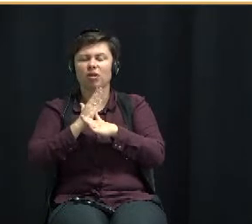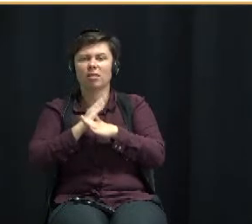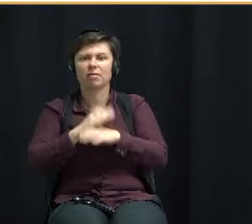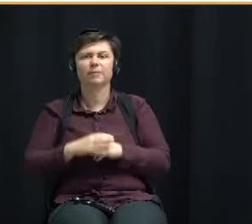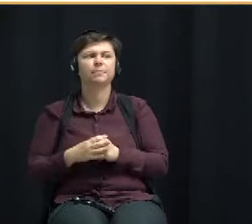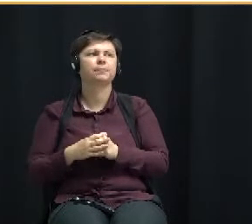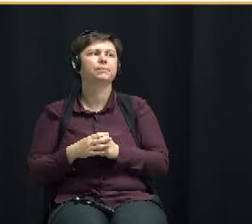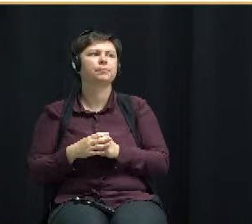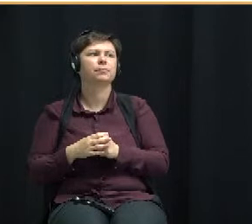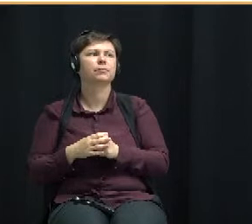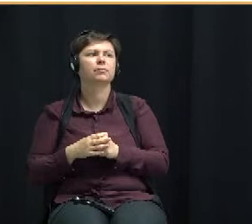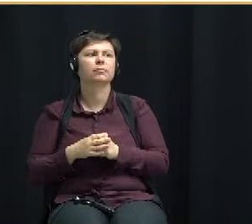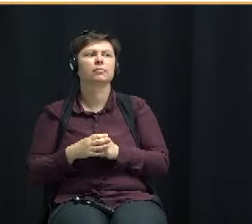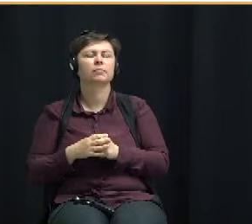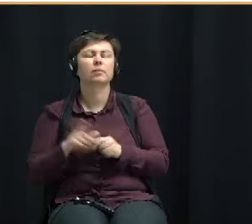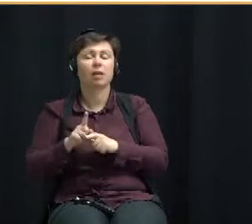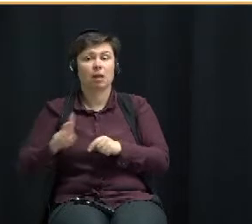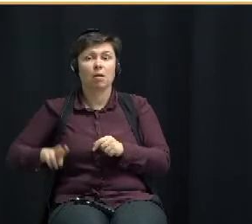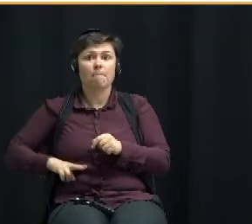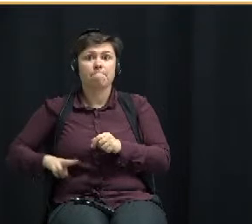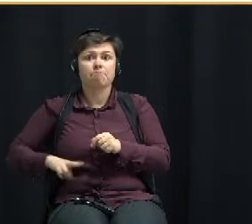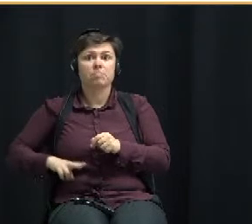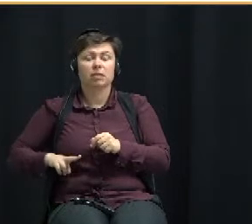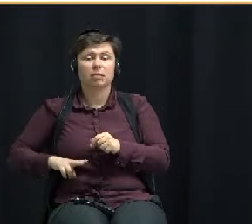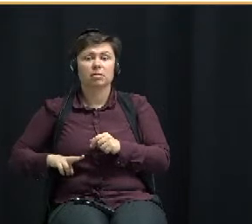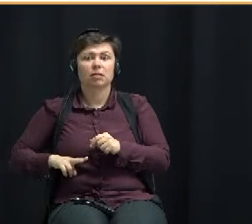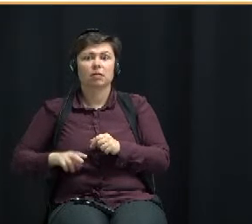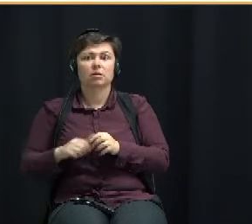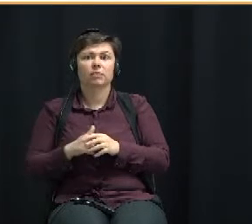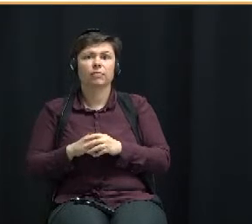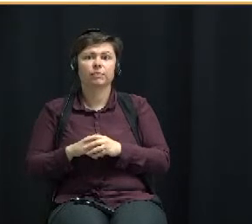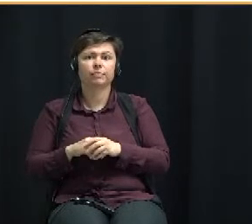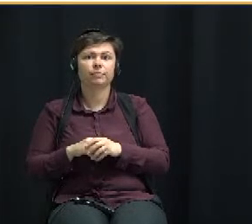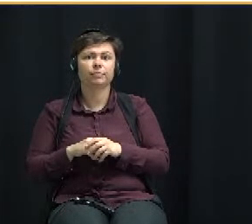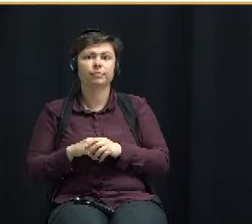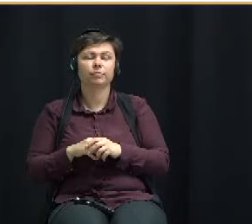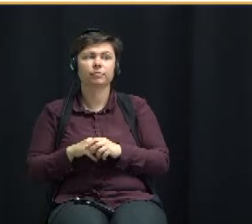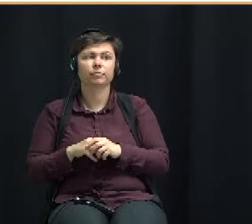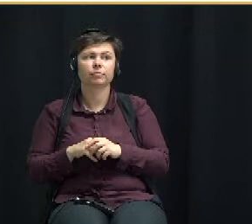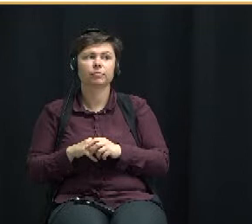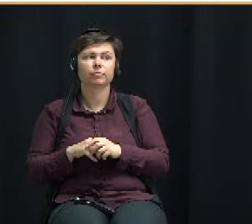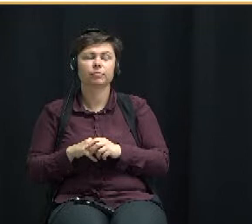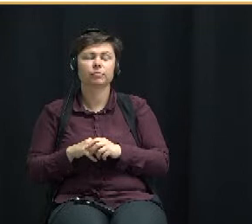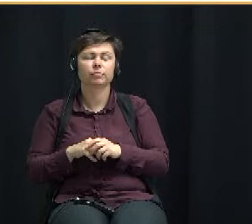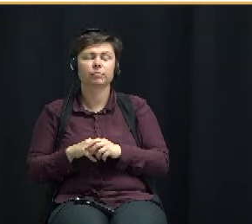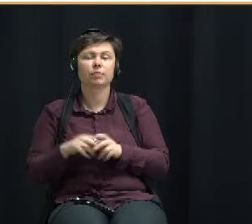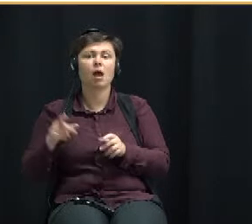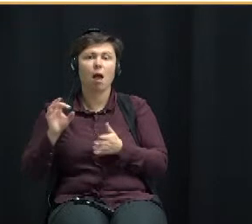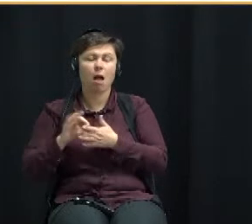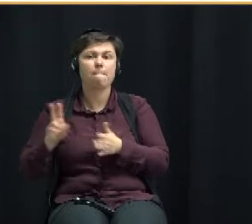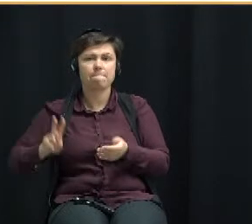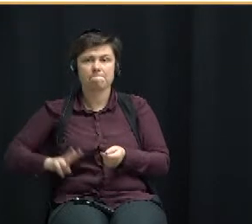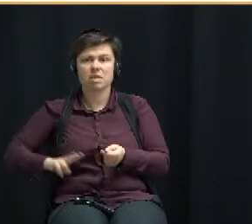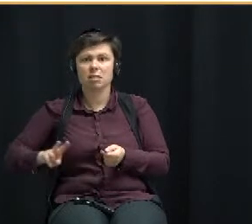the ministry have had and has still now they are on the third or and